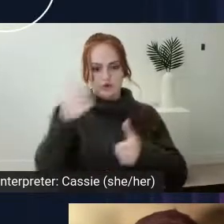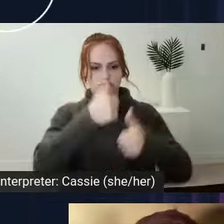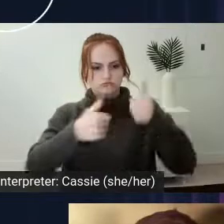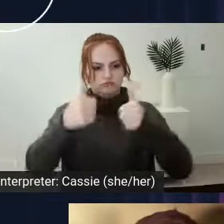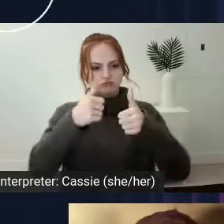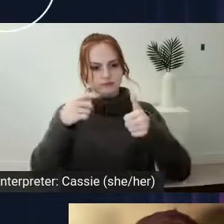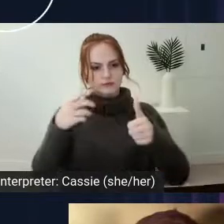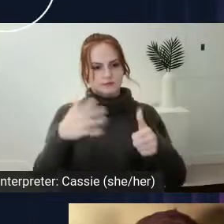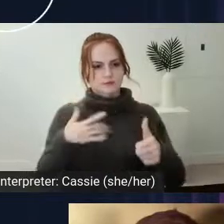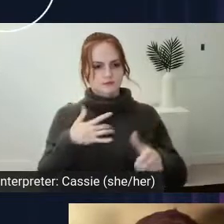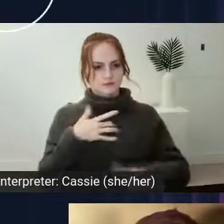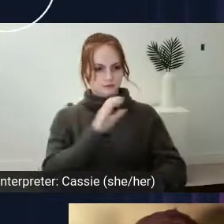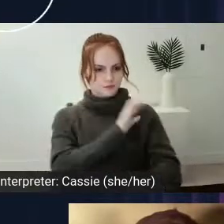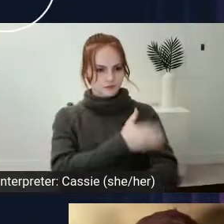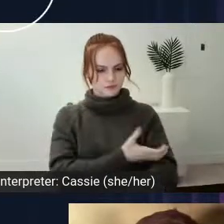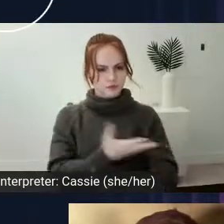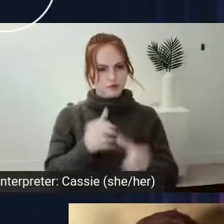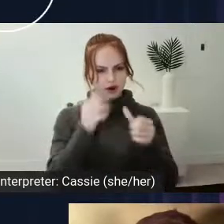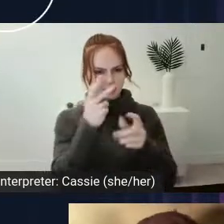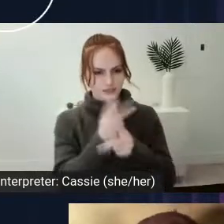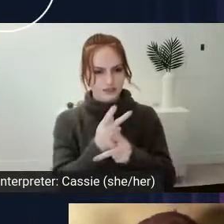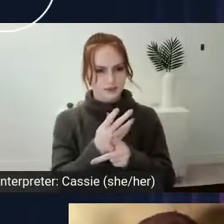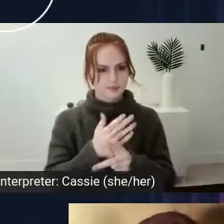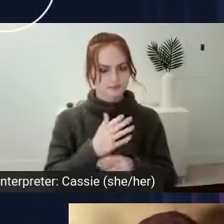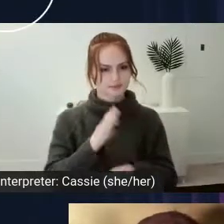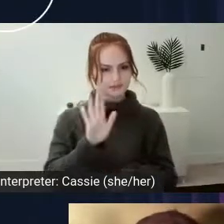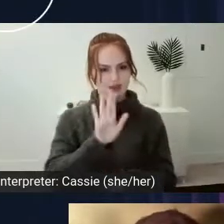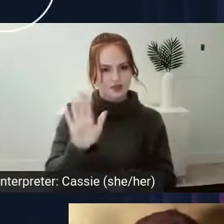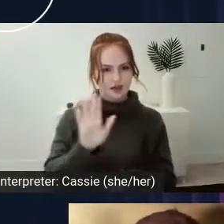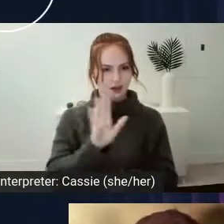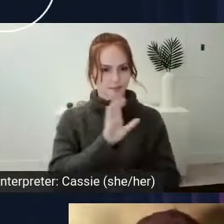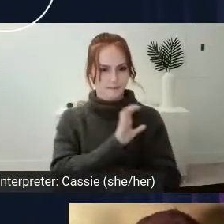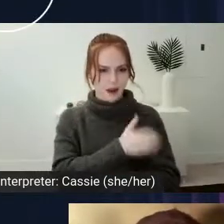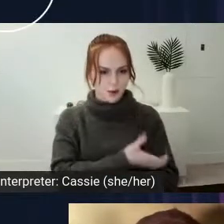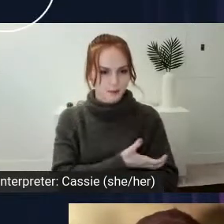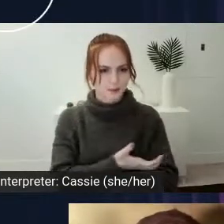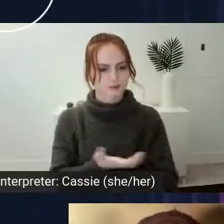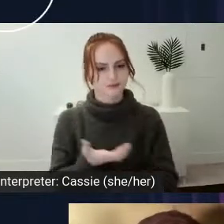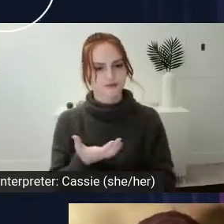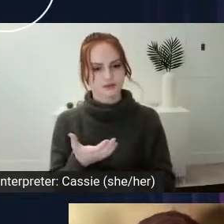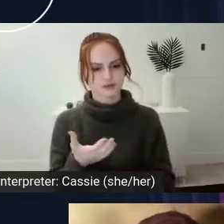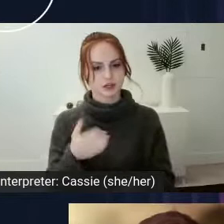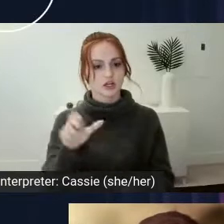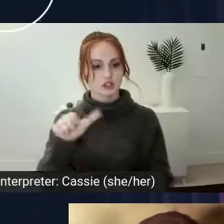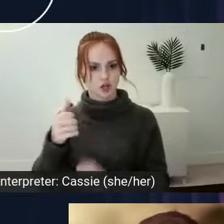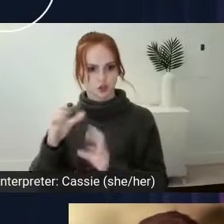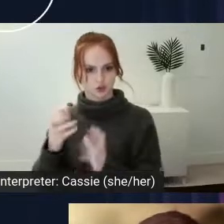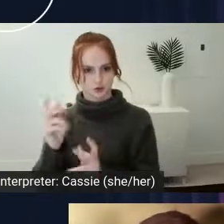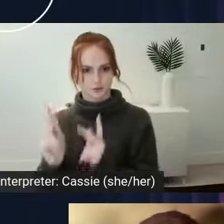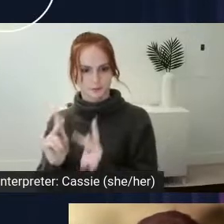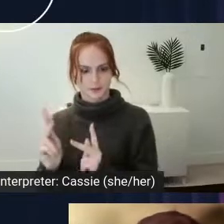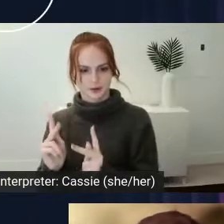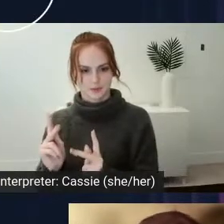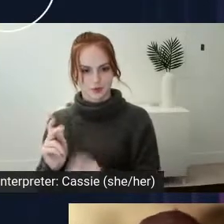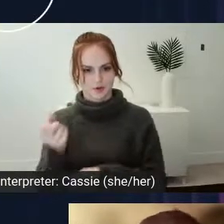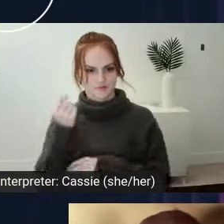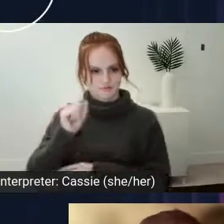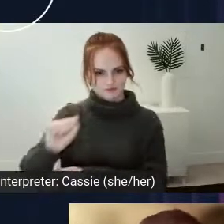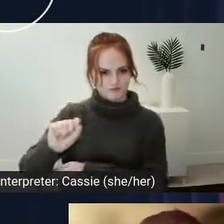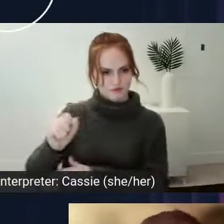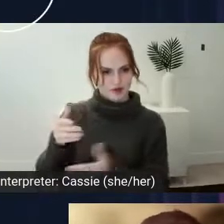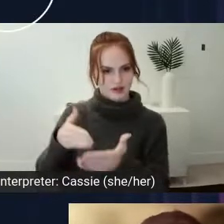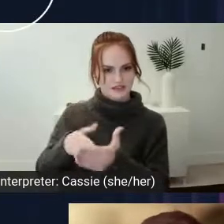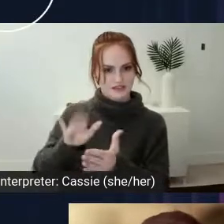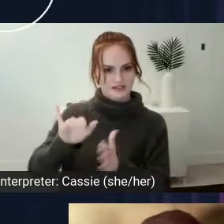maintain their power, that there's a whole other group of people not only pushing against that role, but